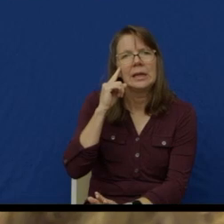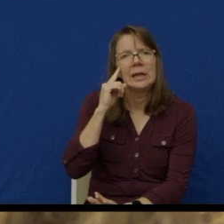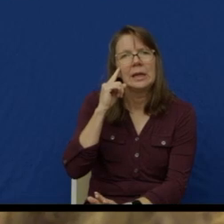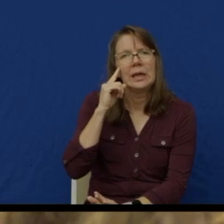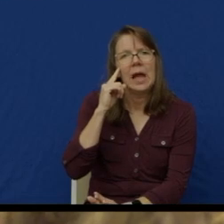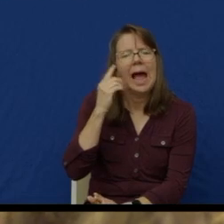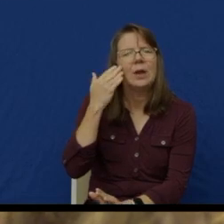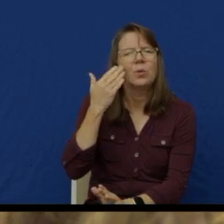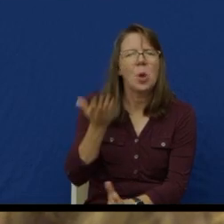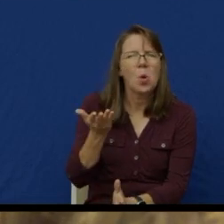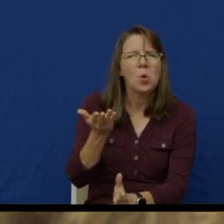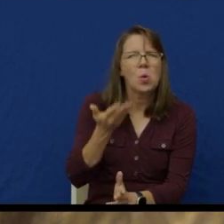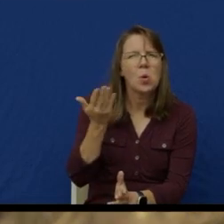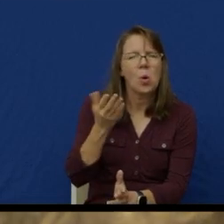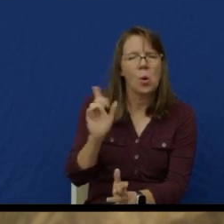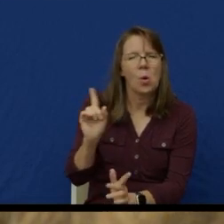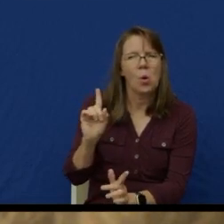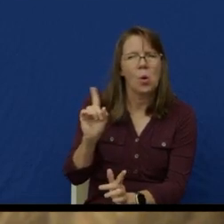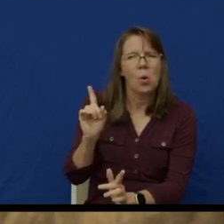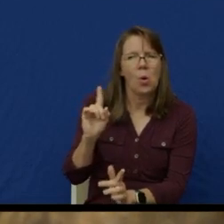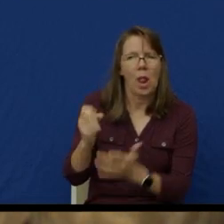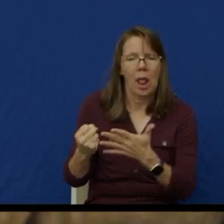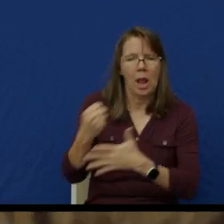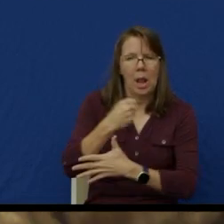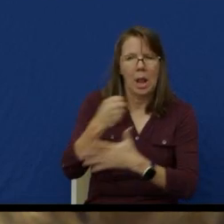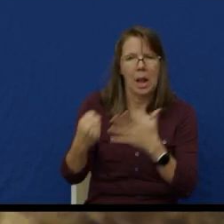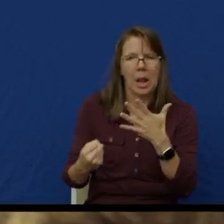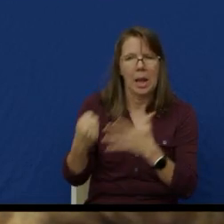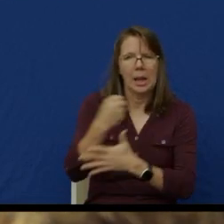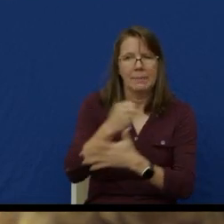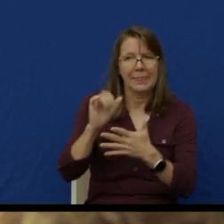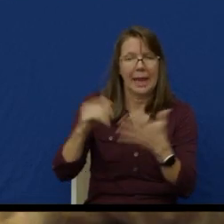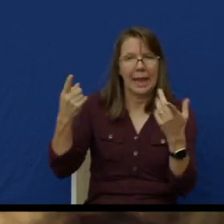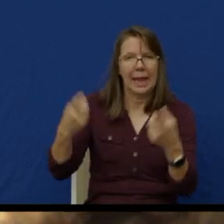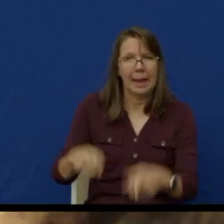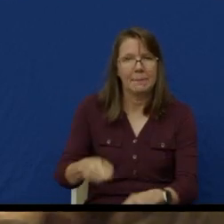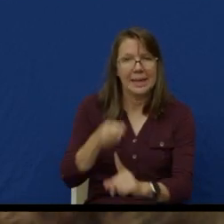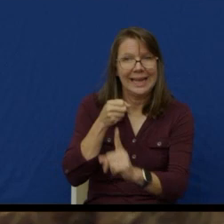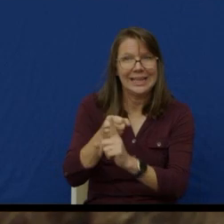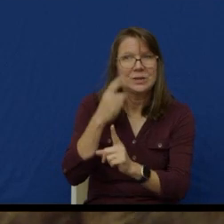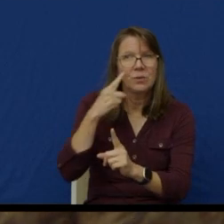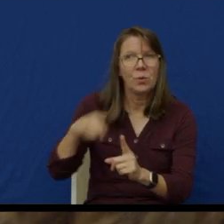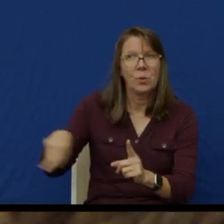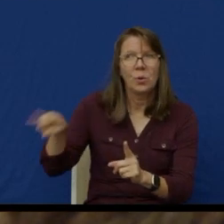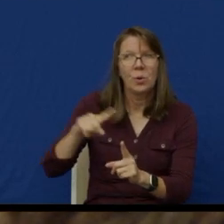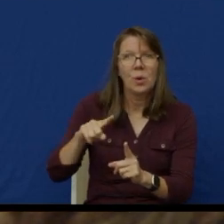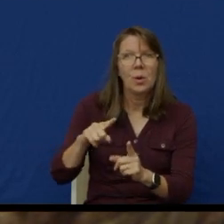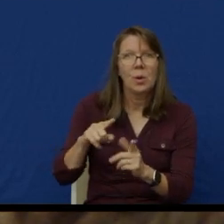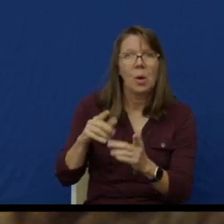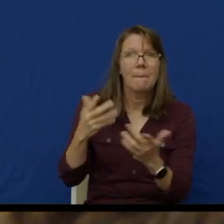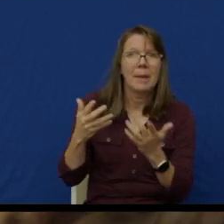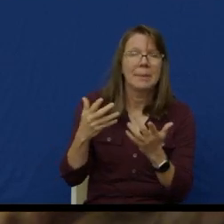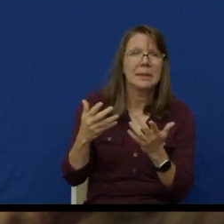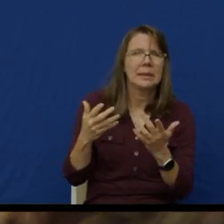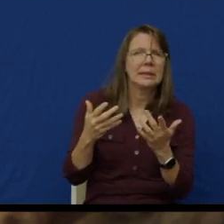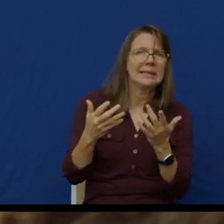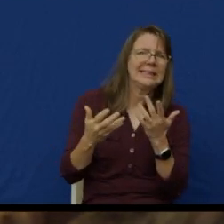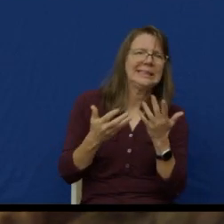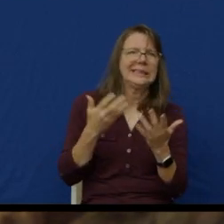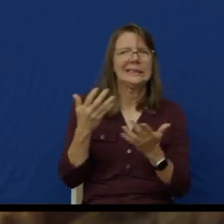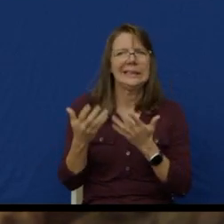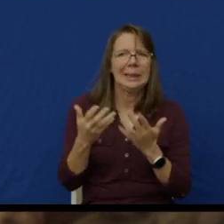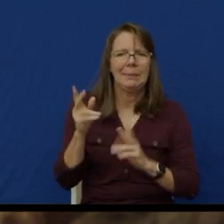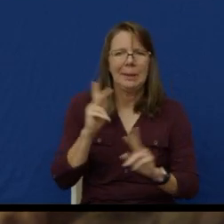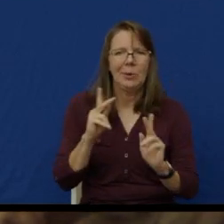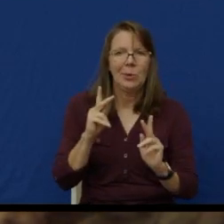I don't know where on the priority list it falls for everybody, or if it's a bit of a how do you eat the elephant issue and no one's really